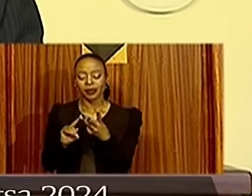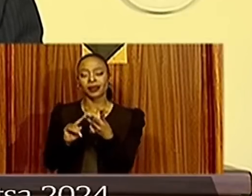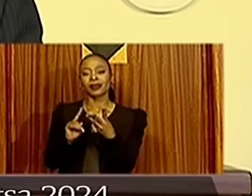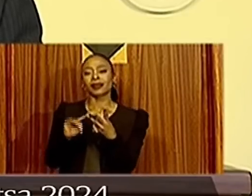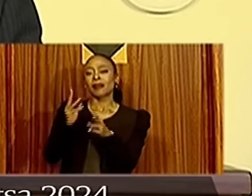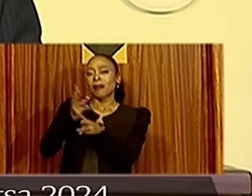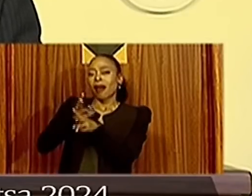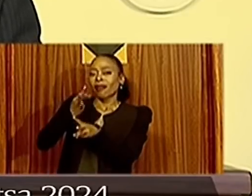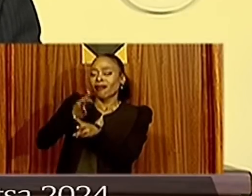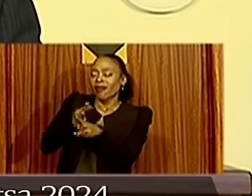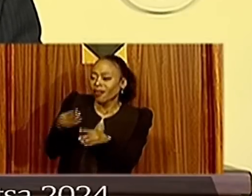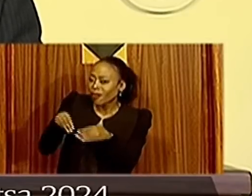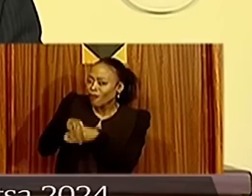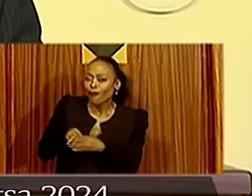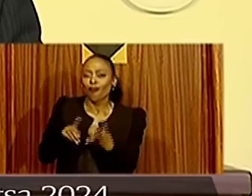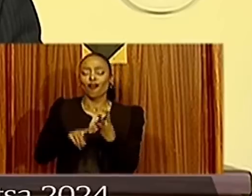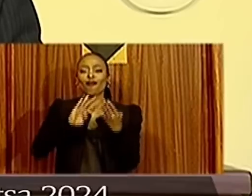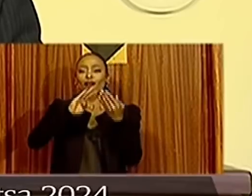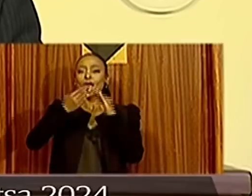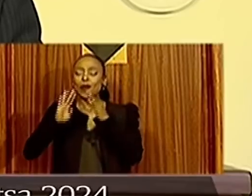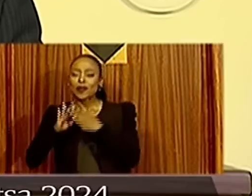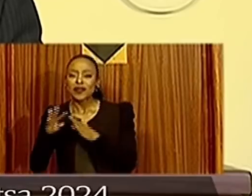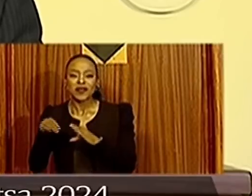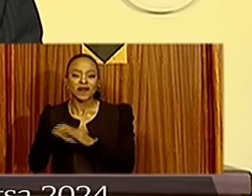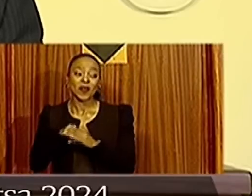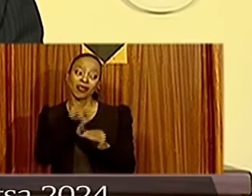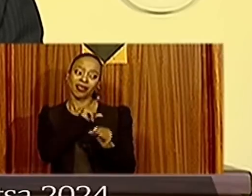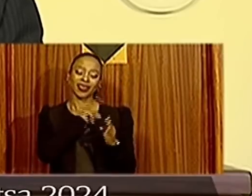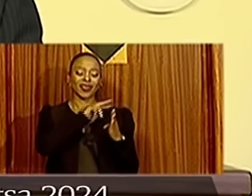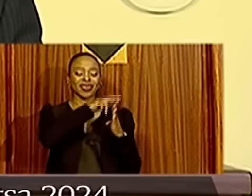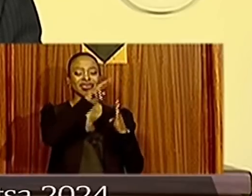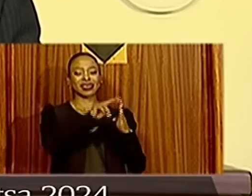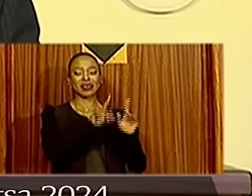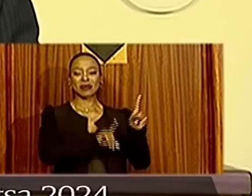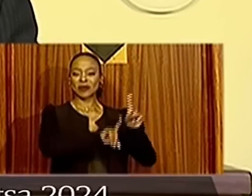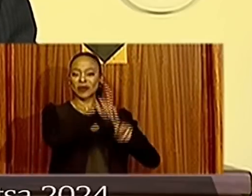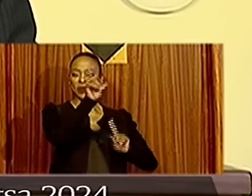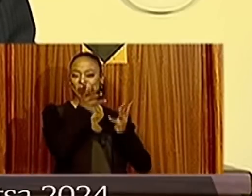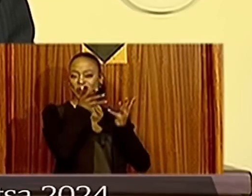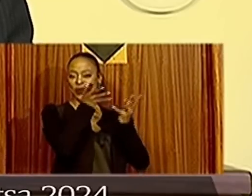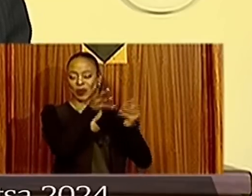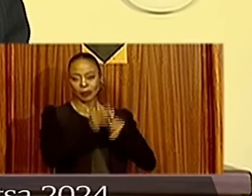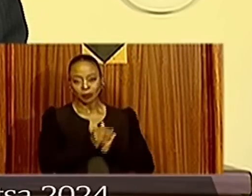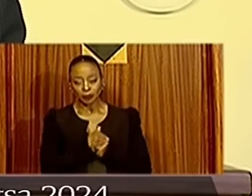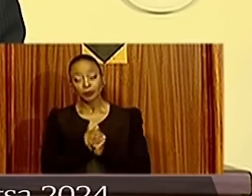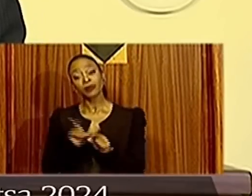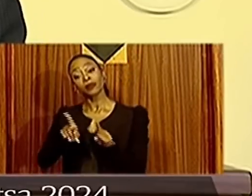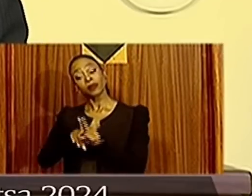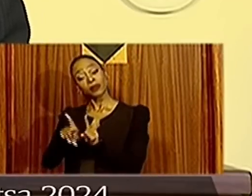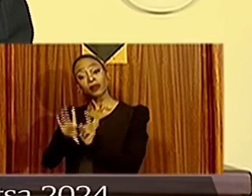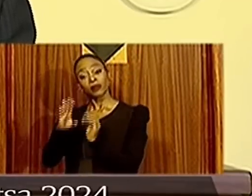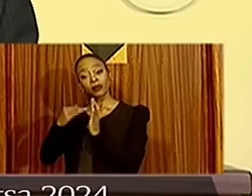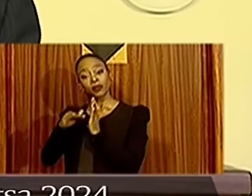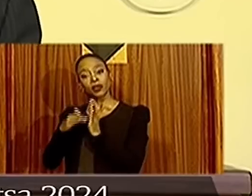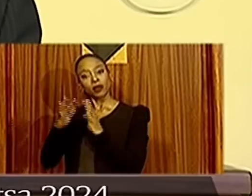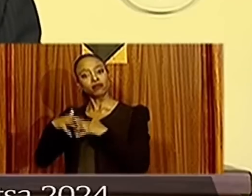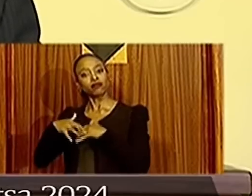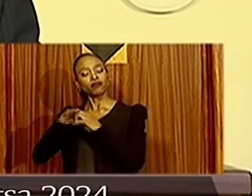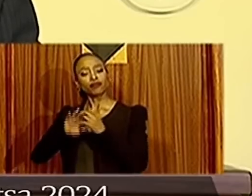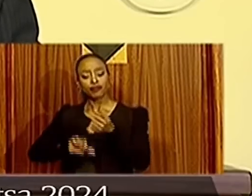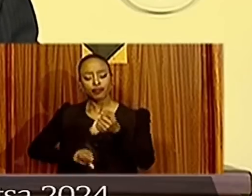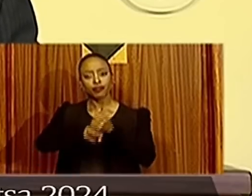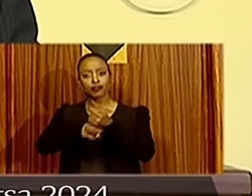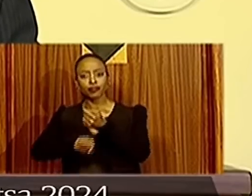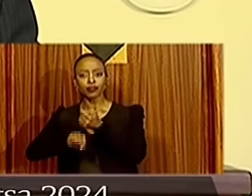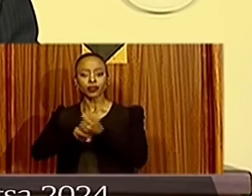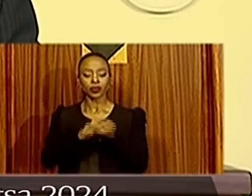the parents, and communities. They are also the result of programs to support children from